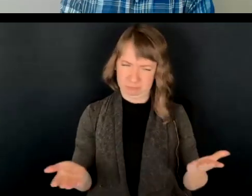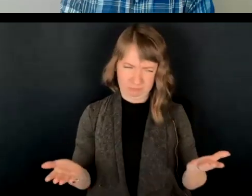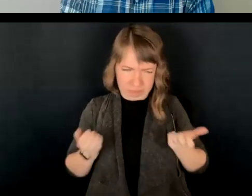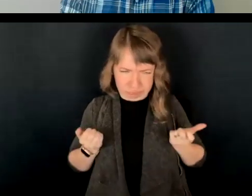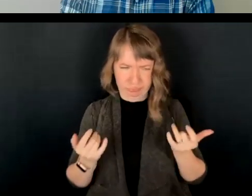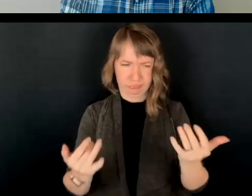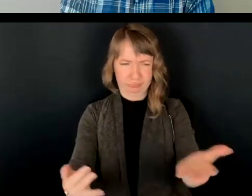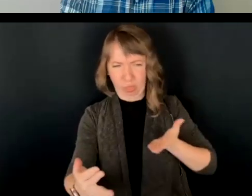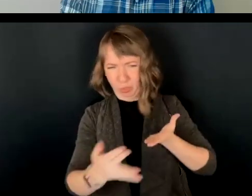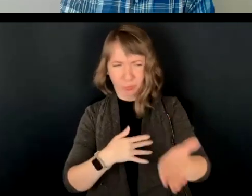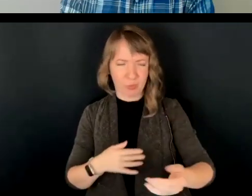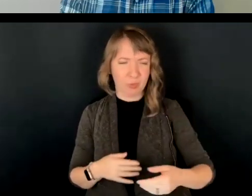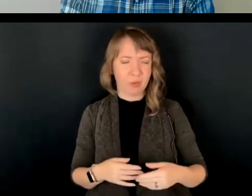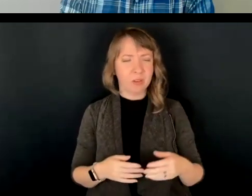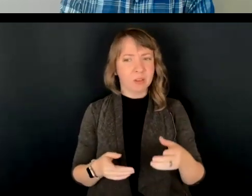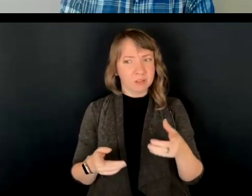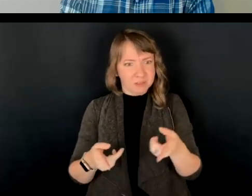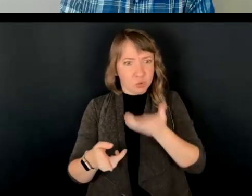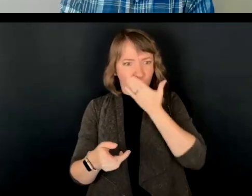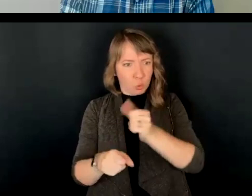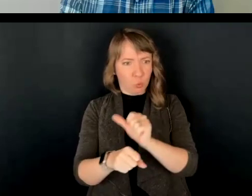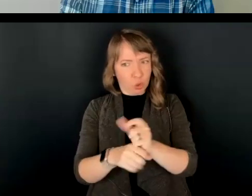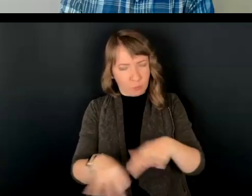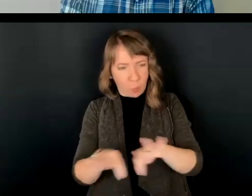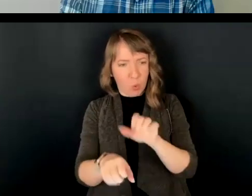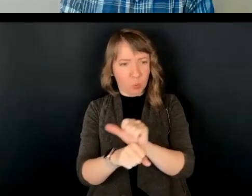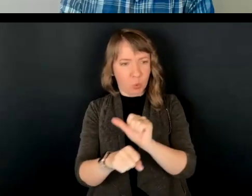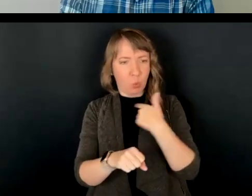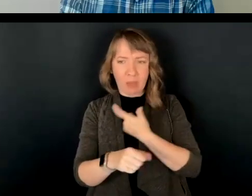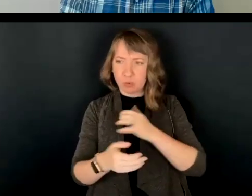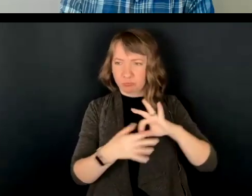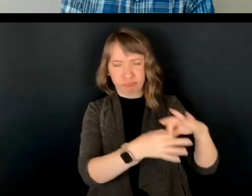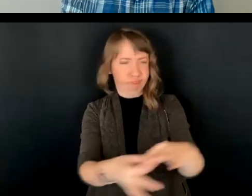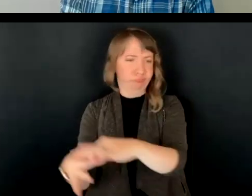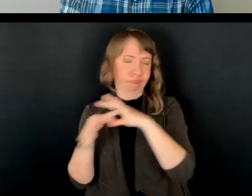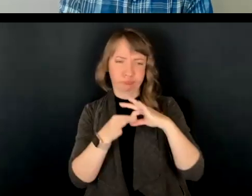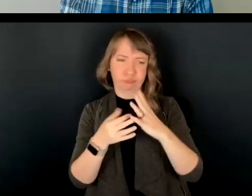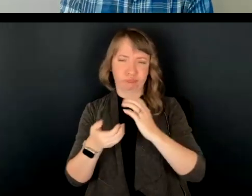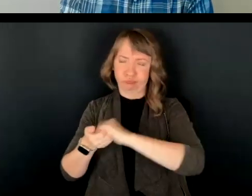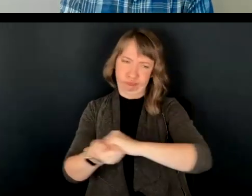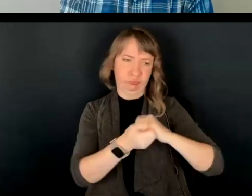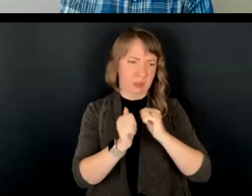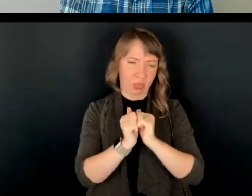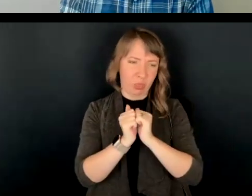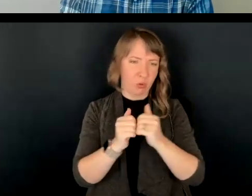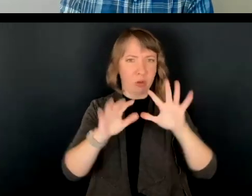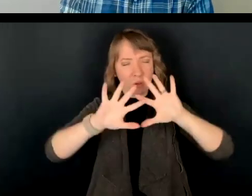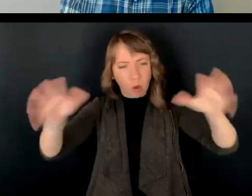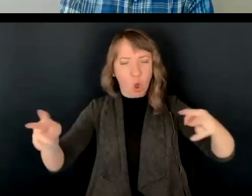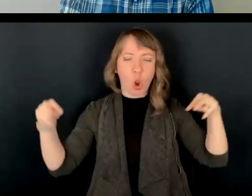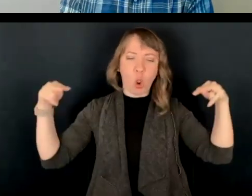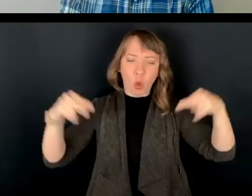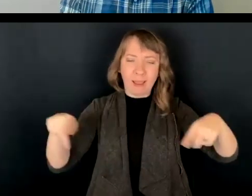to reach out there and everybody work together in that bigger holistic watershed, fireshed